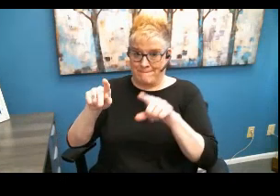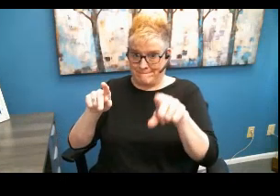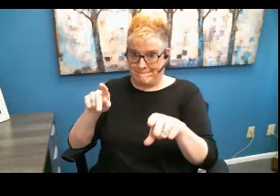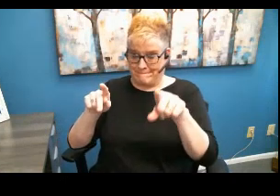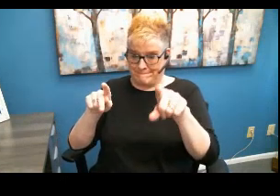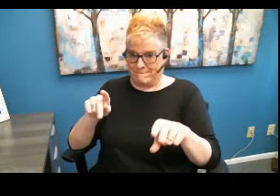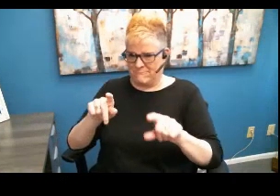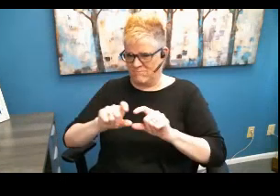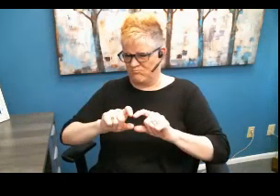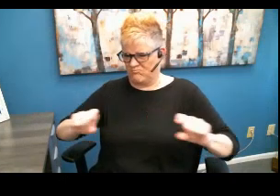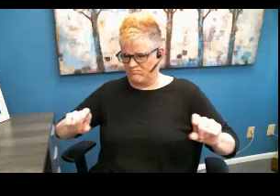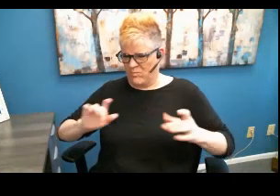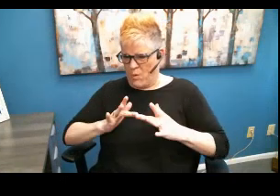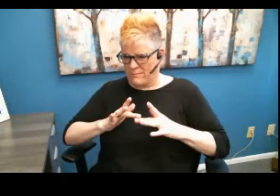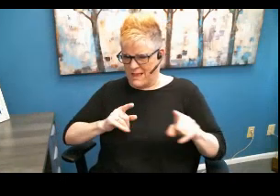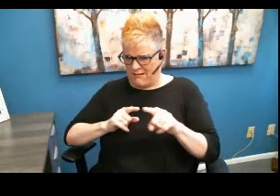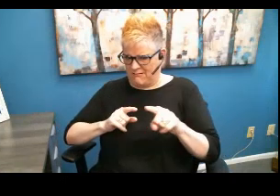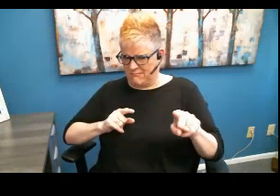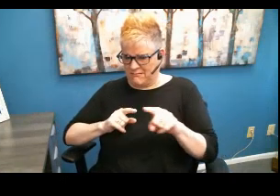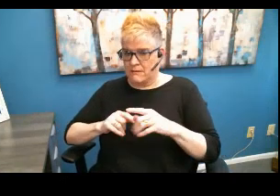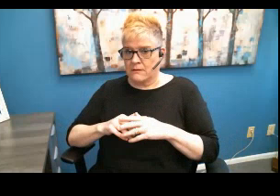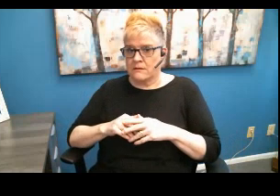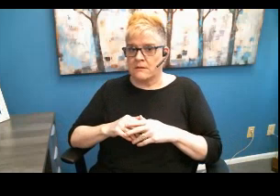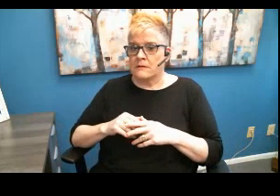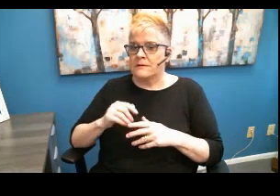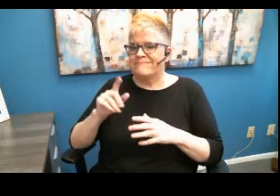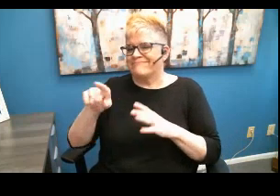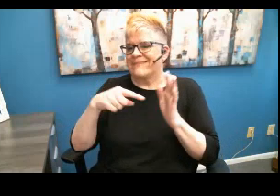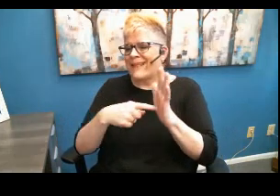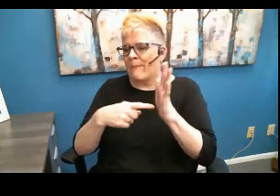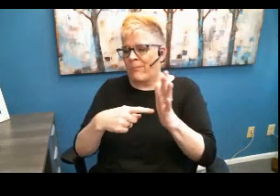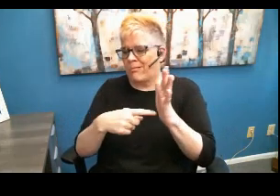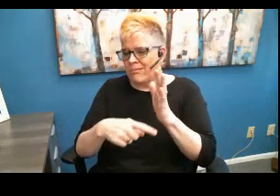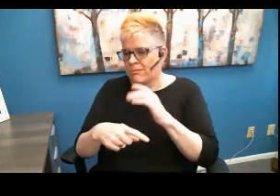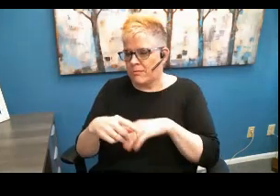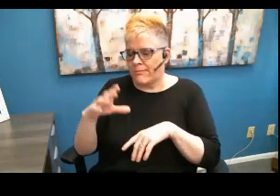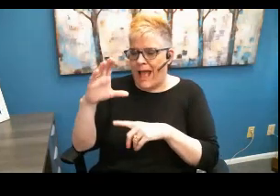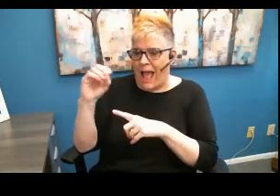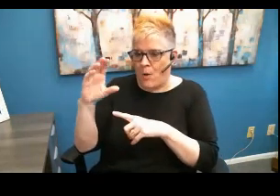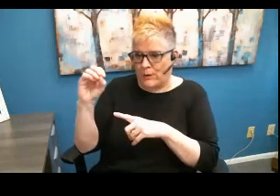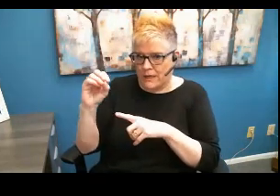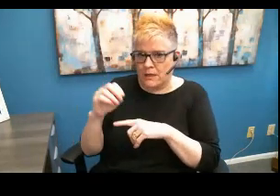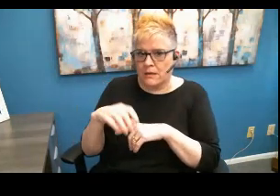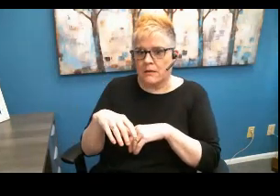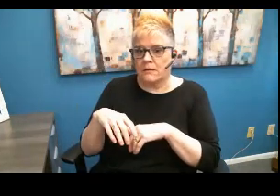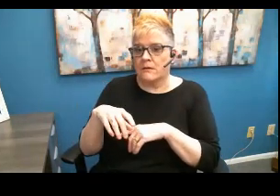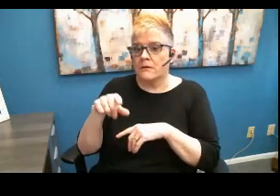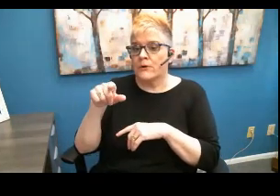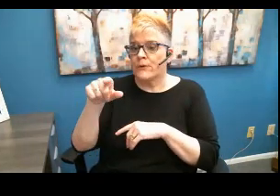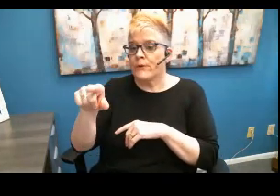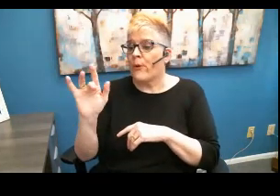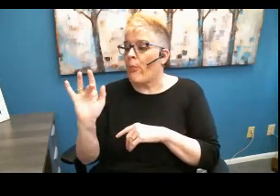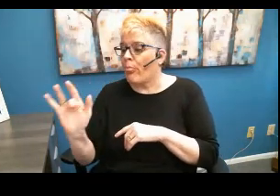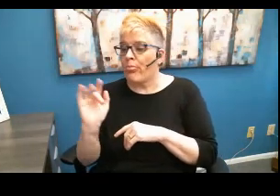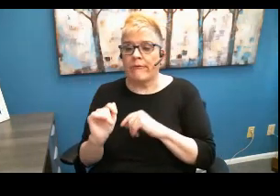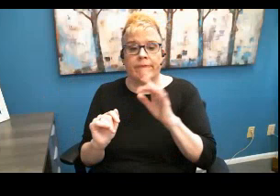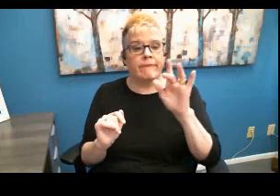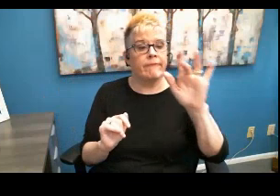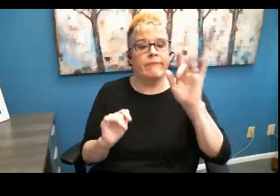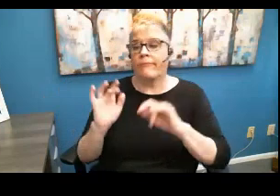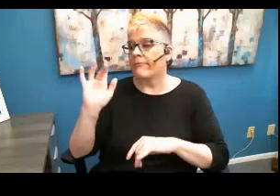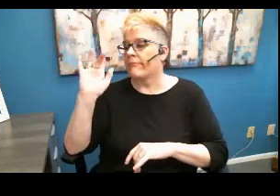And this is just an example. It actually goes by county, and you can select different